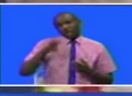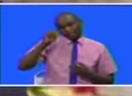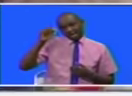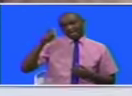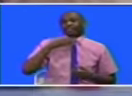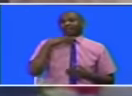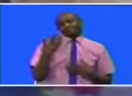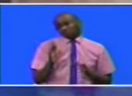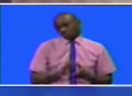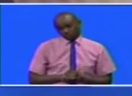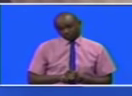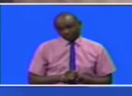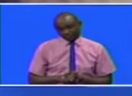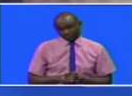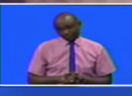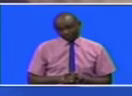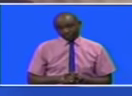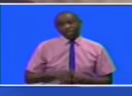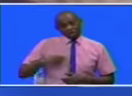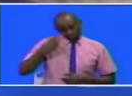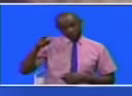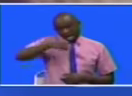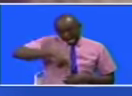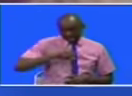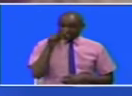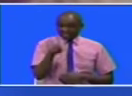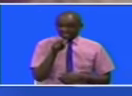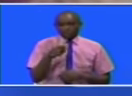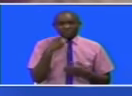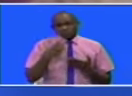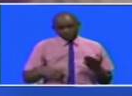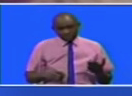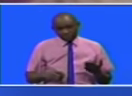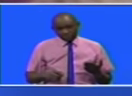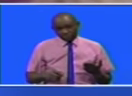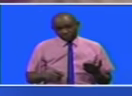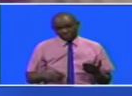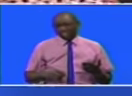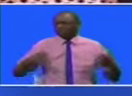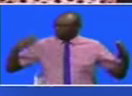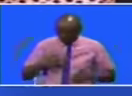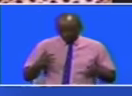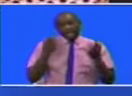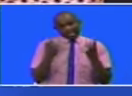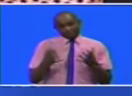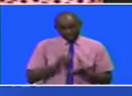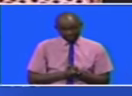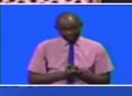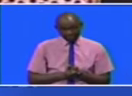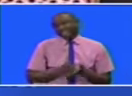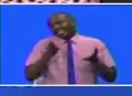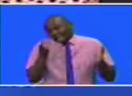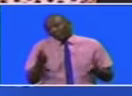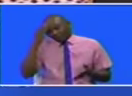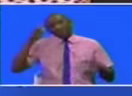had passed away. So for us, it was an extreme shock. And as expected, Rift